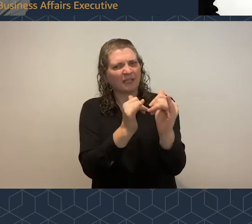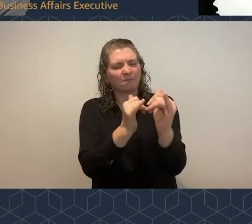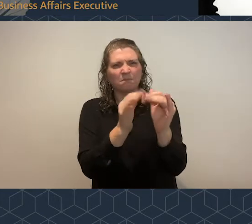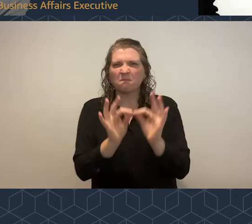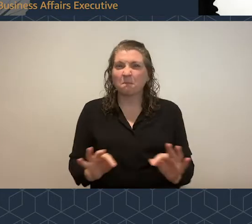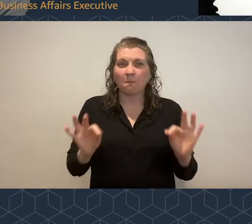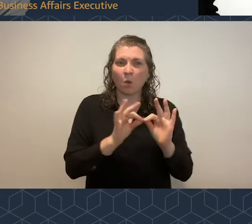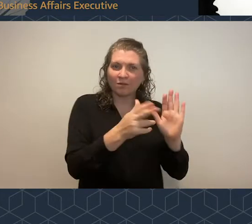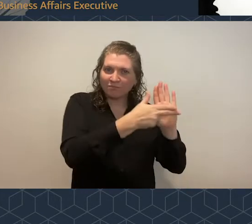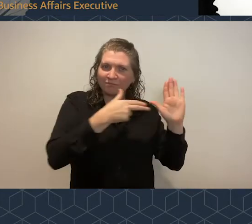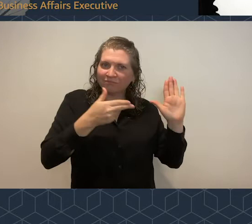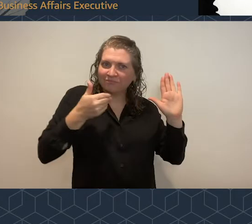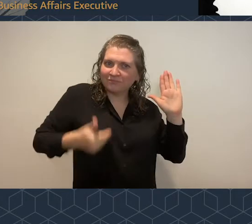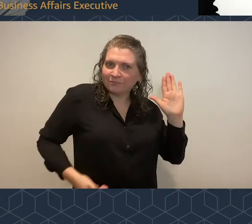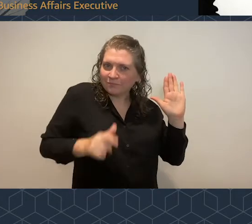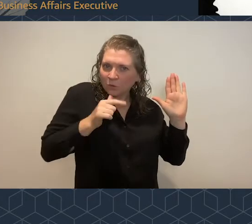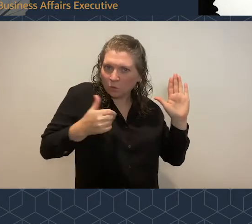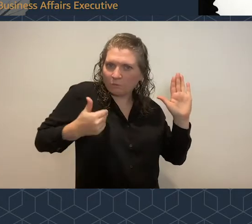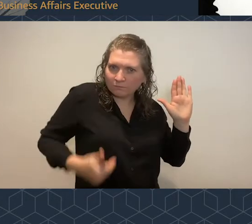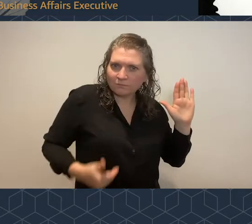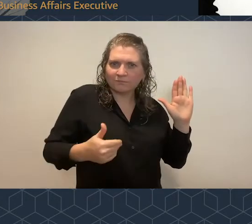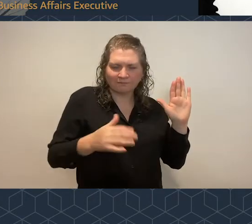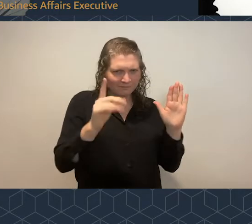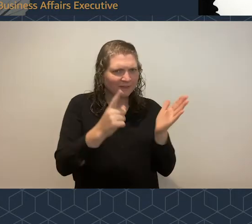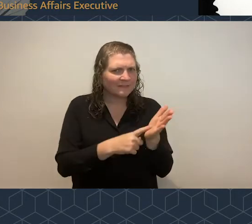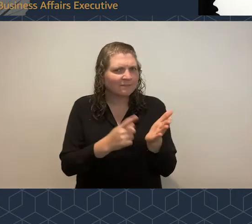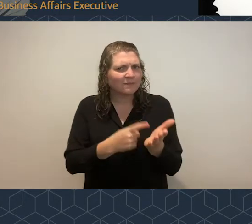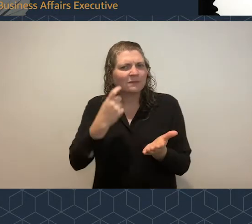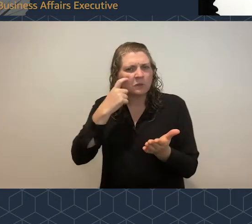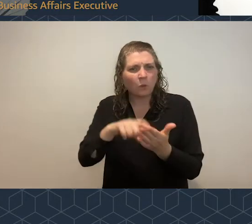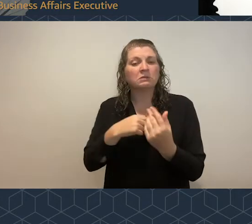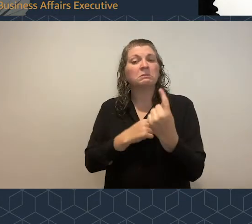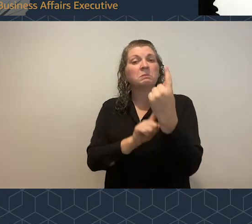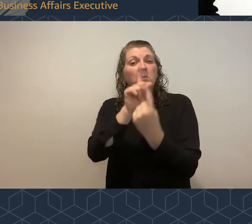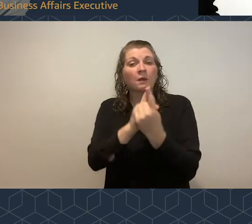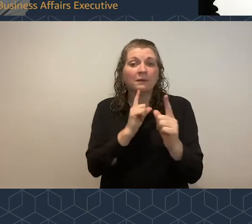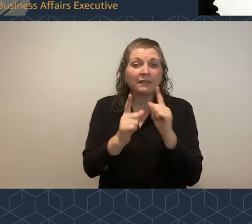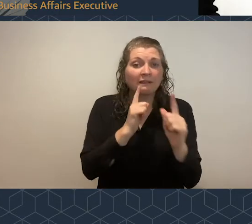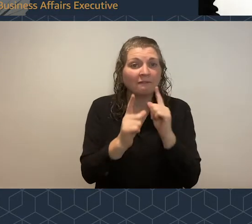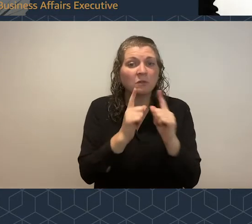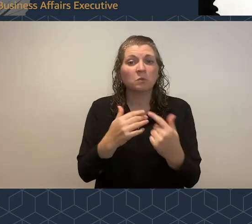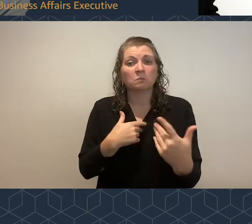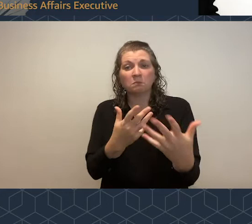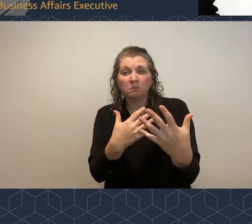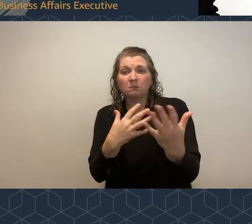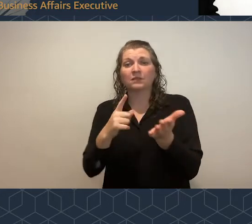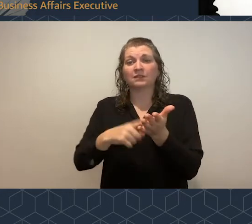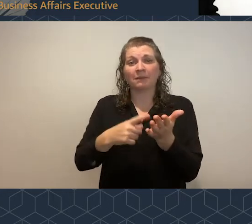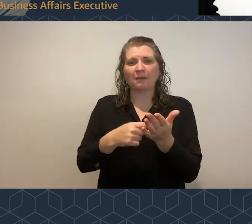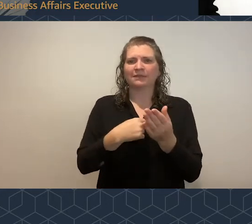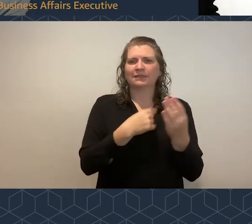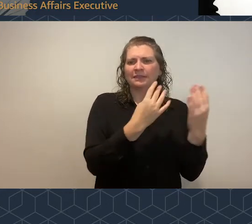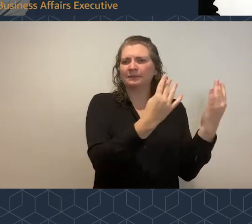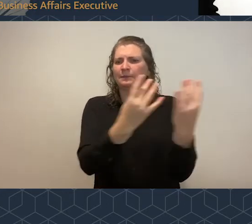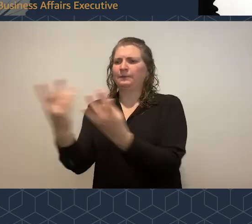really similar actually to the message that you're talking about, which is authenticity. And different times I've noticed this in